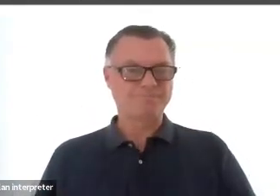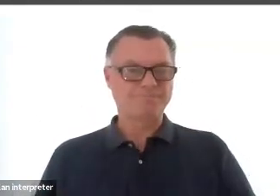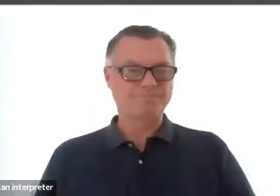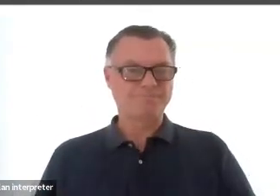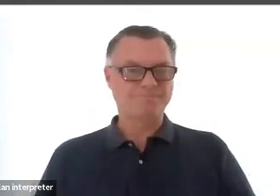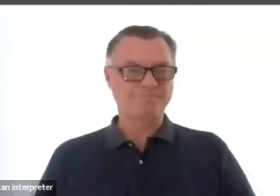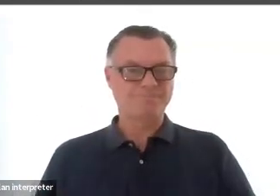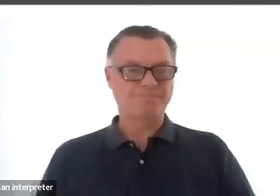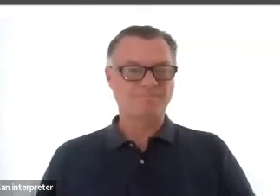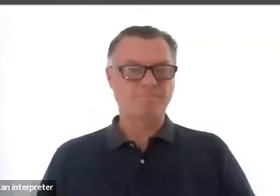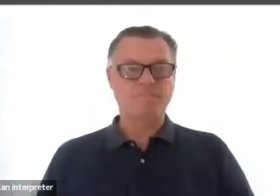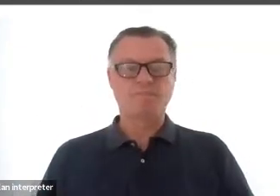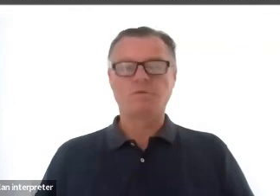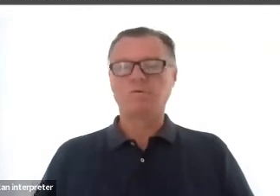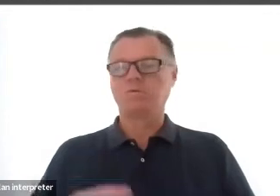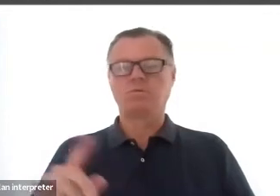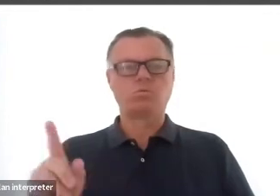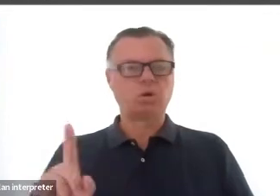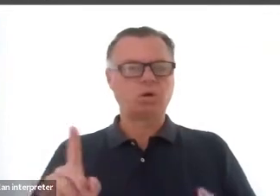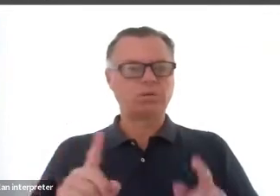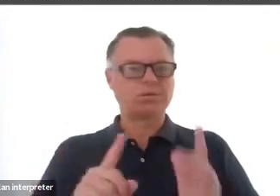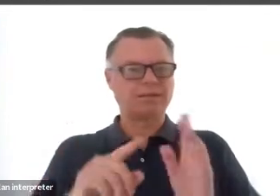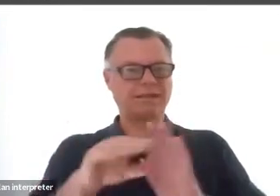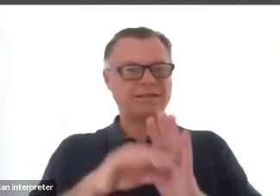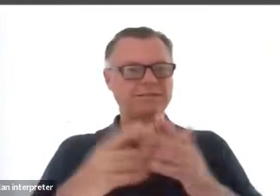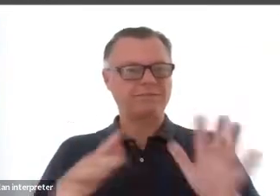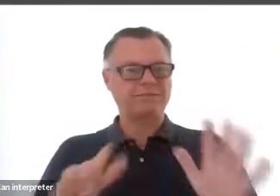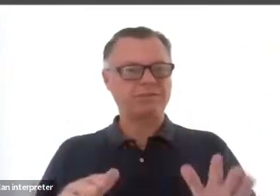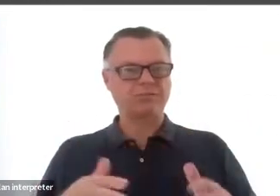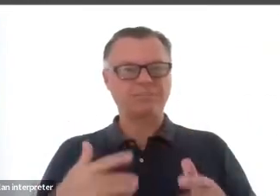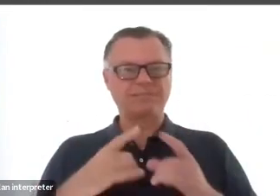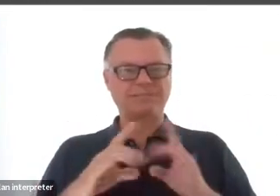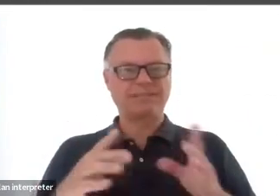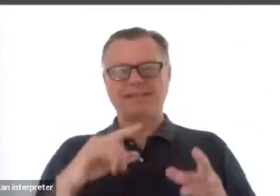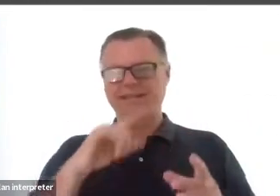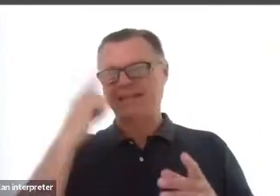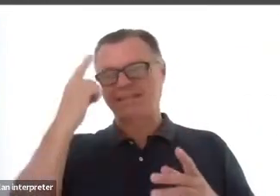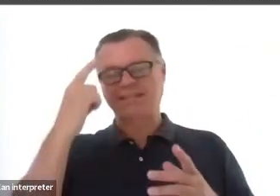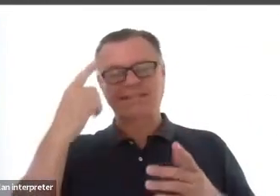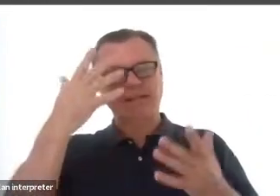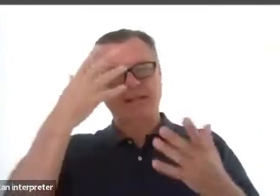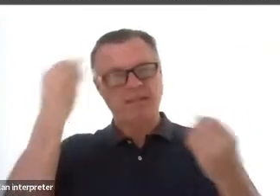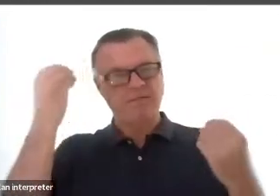Wait, was that the lesson? Where do I start? I can't think. I don't remember.